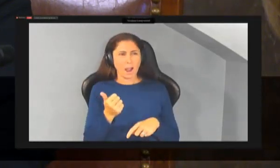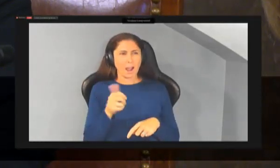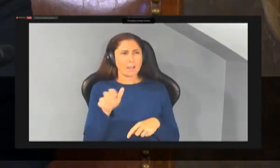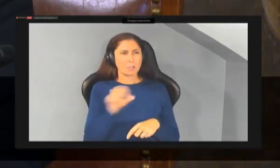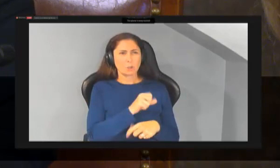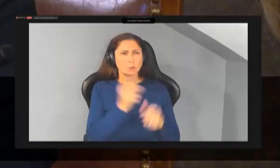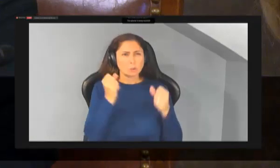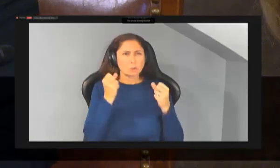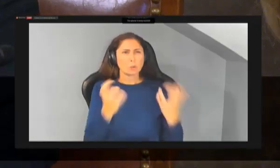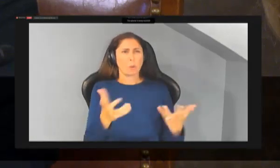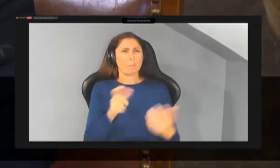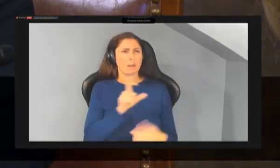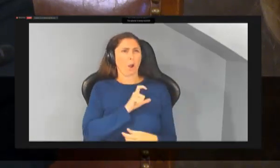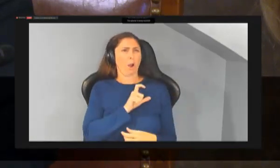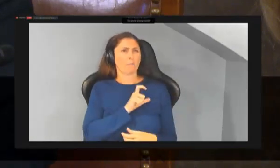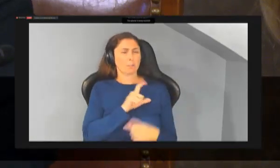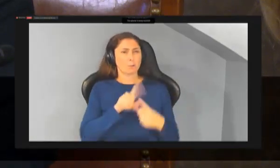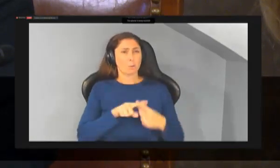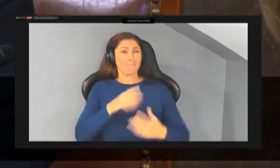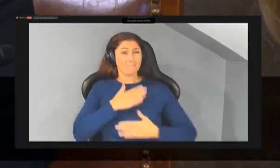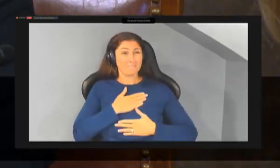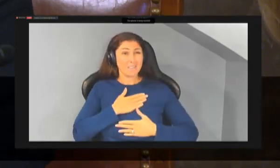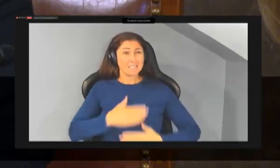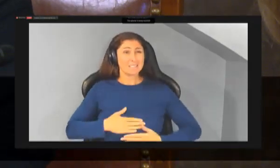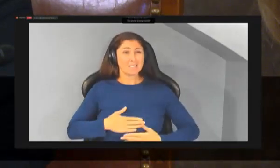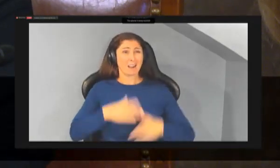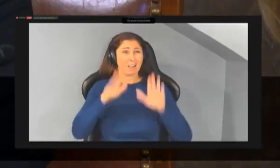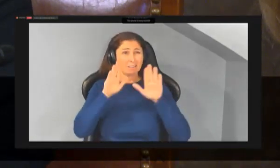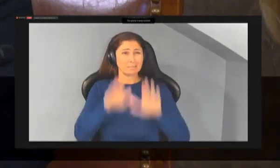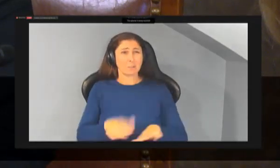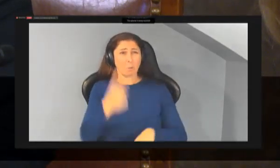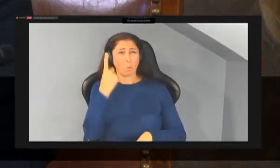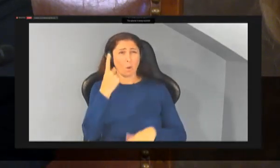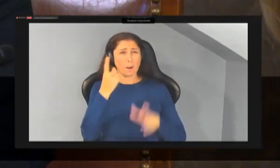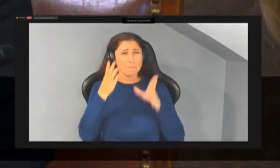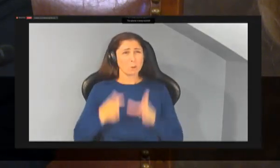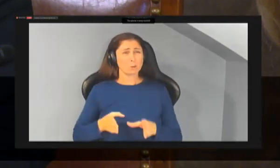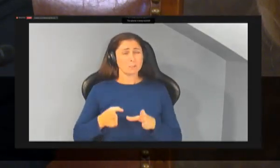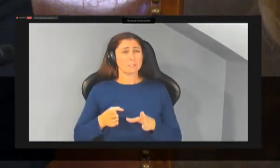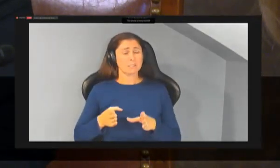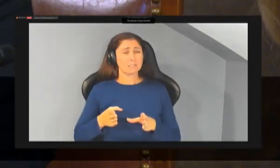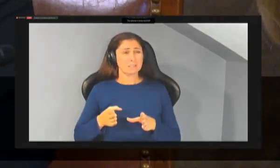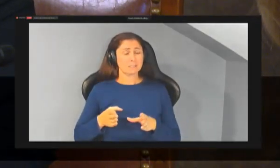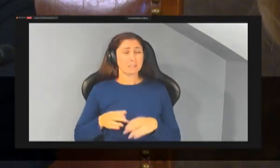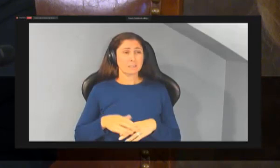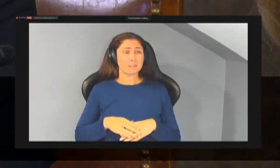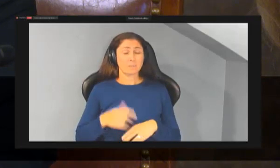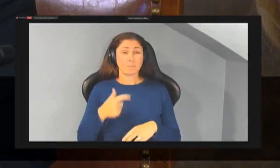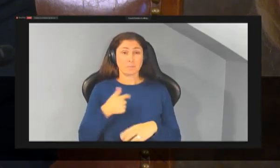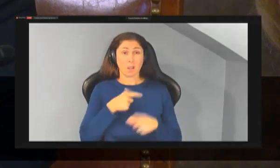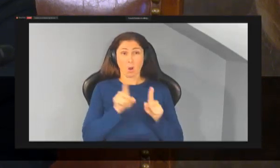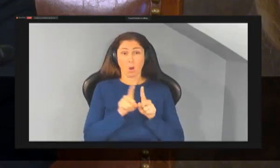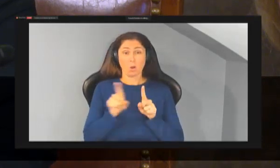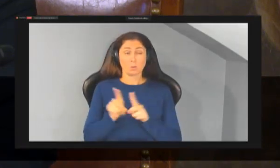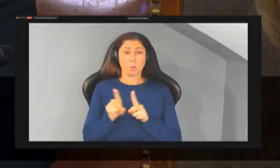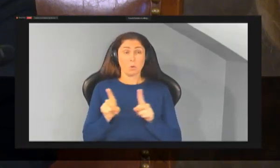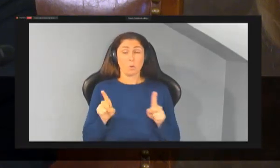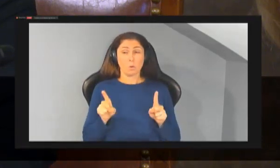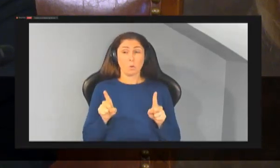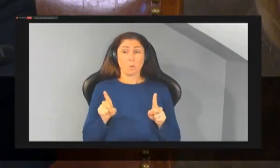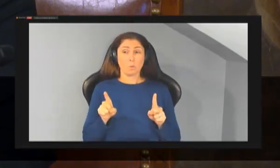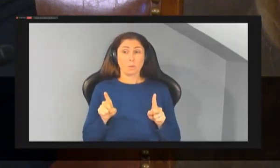officers to physically subdue one person. And I also just